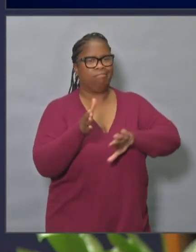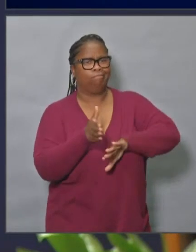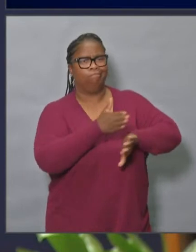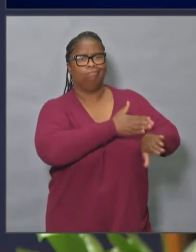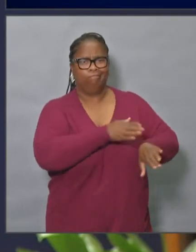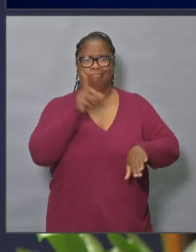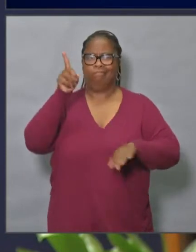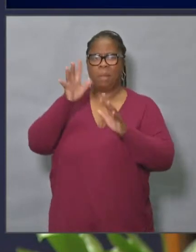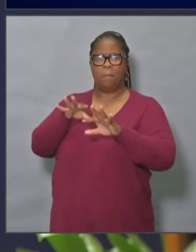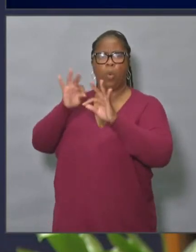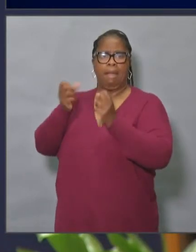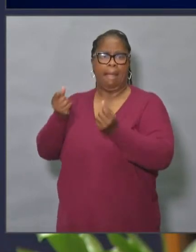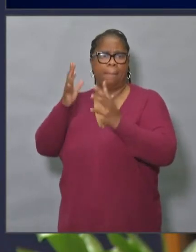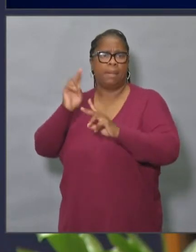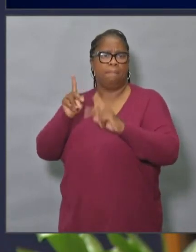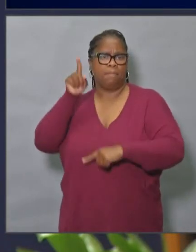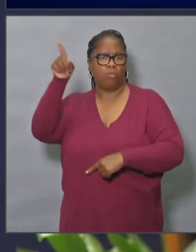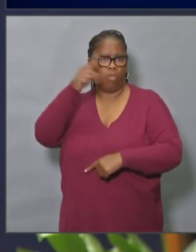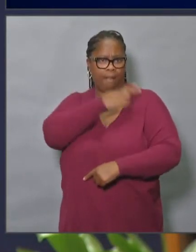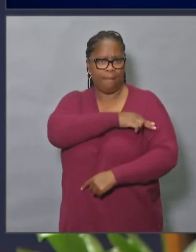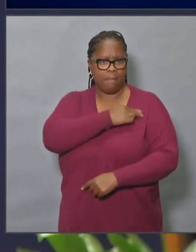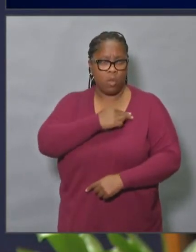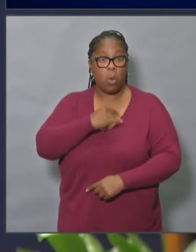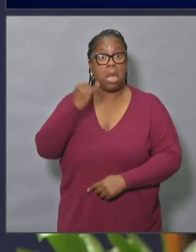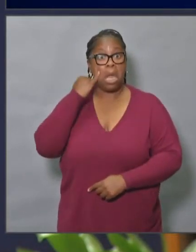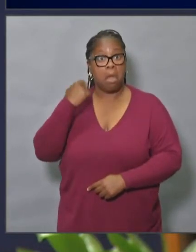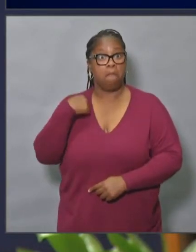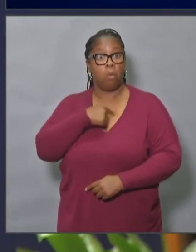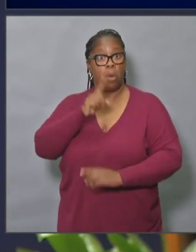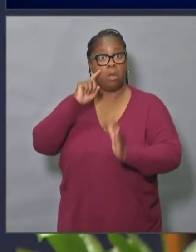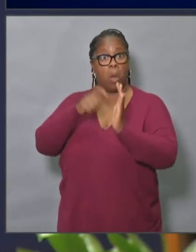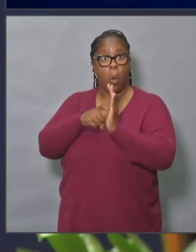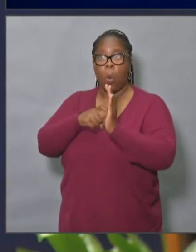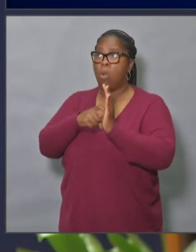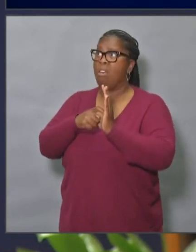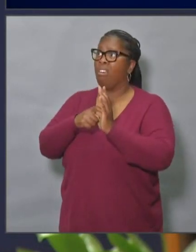counts. If we do see growth in the number of new patients that are